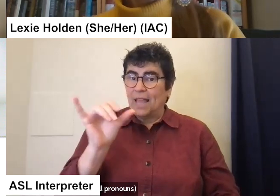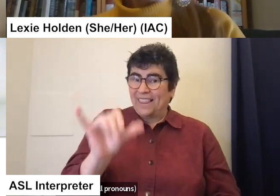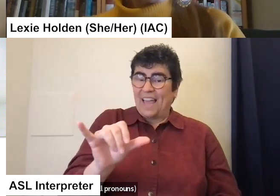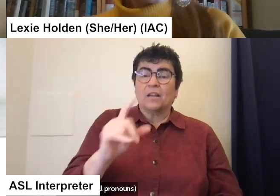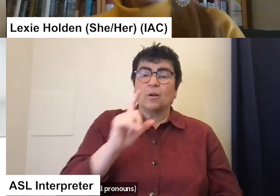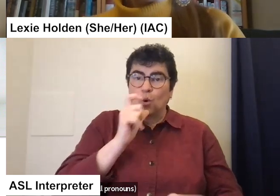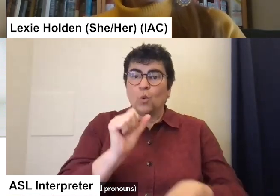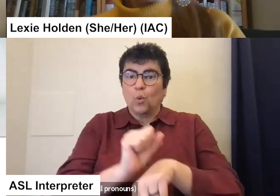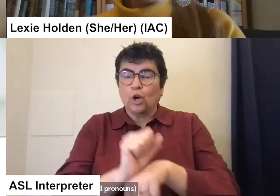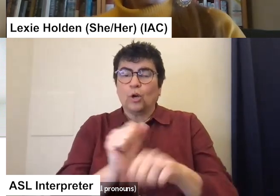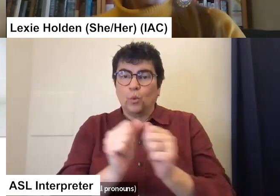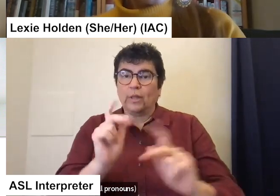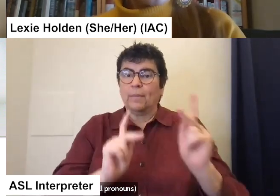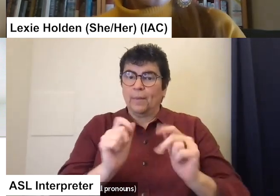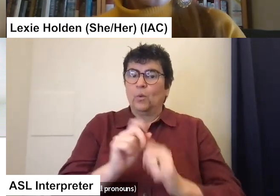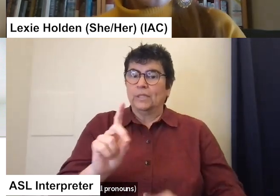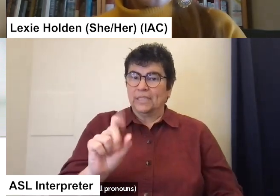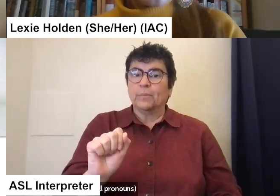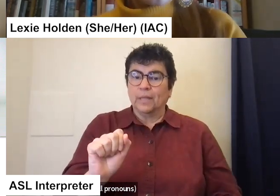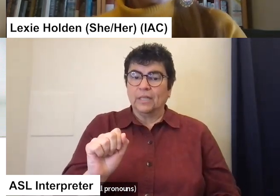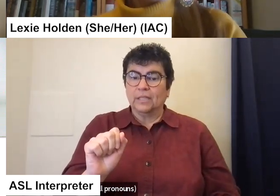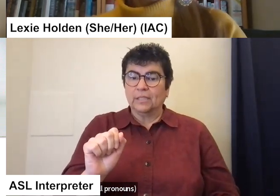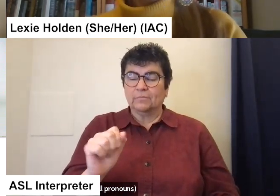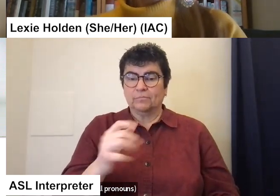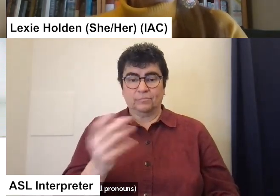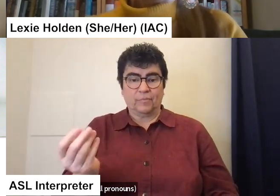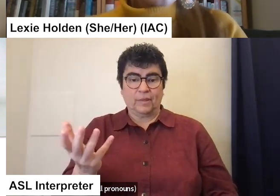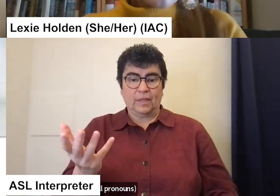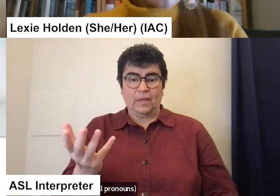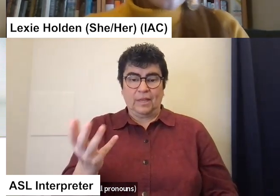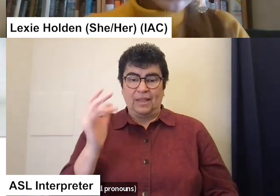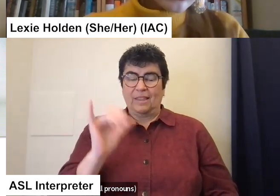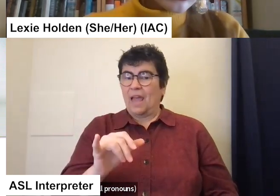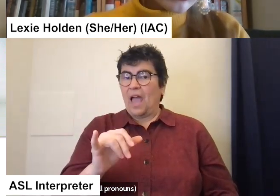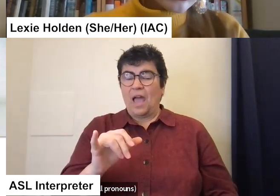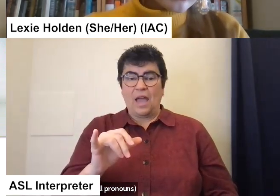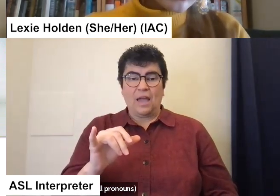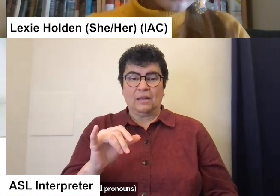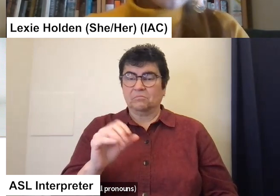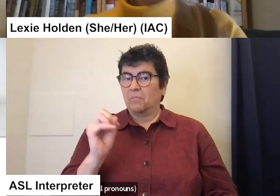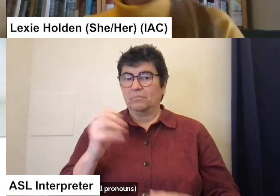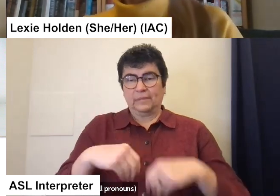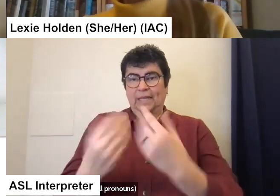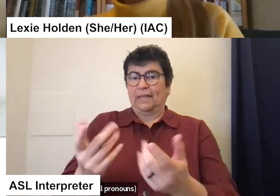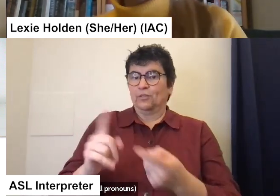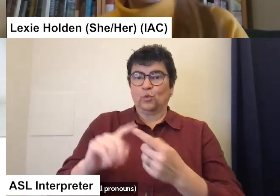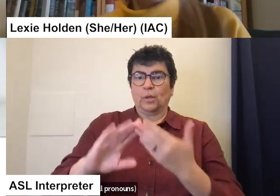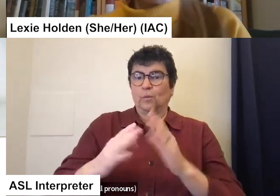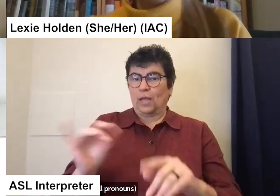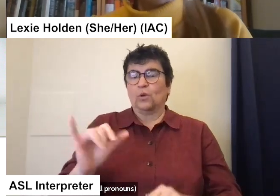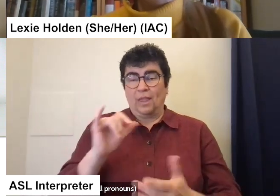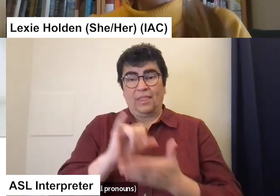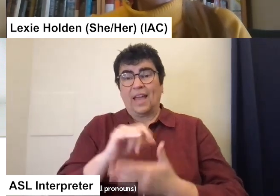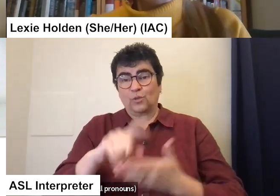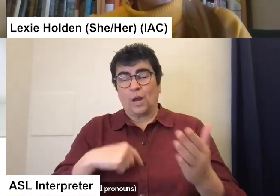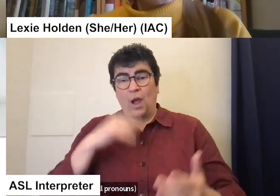are working with people with disabilities, and that gives right back to the community as well. So those are the things I